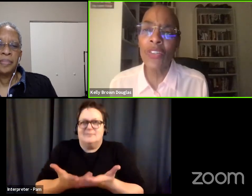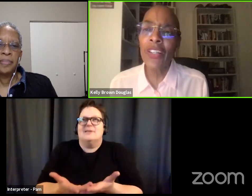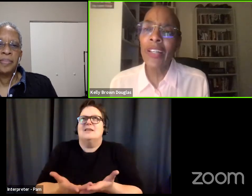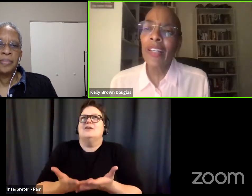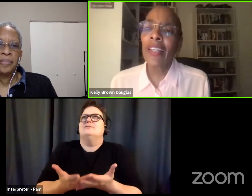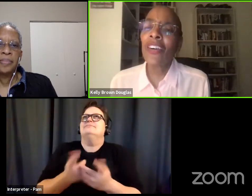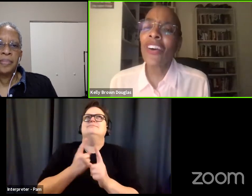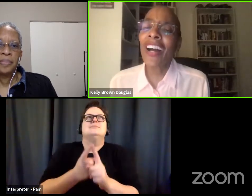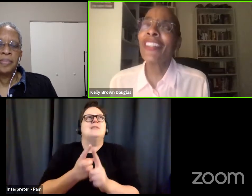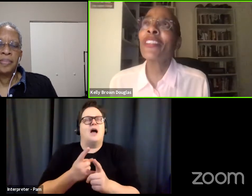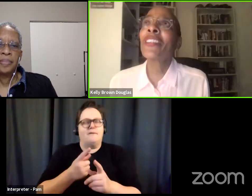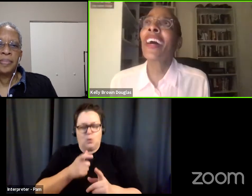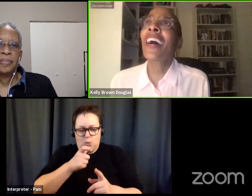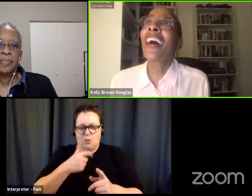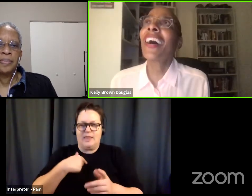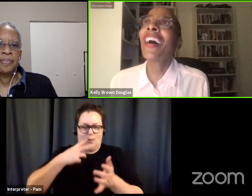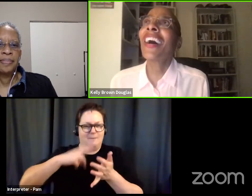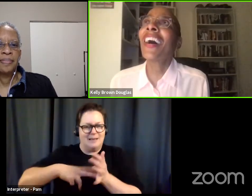And so, you know,